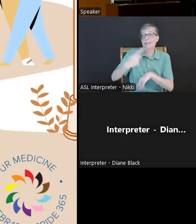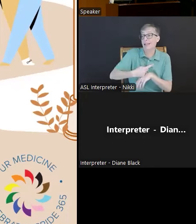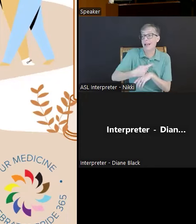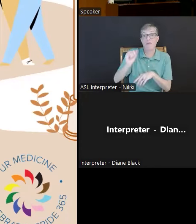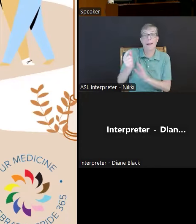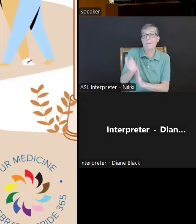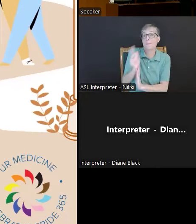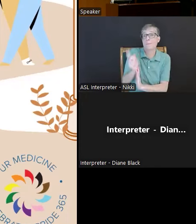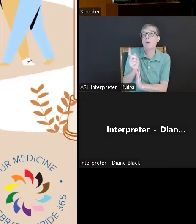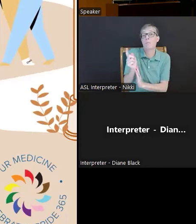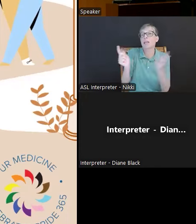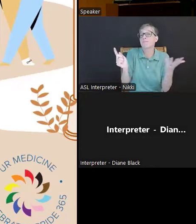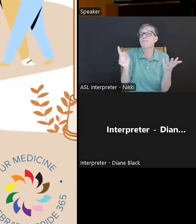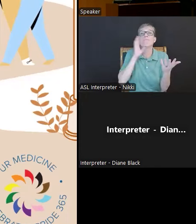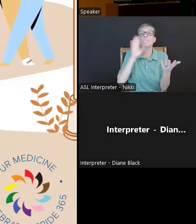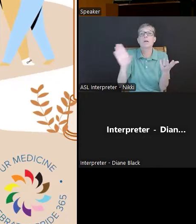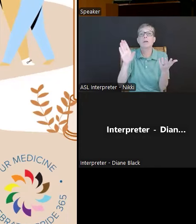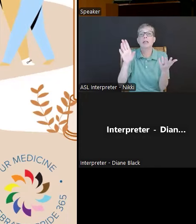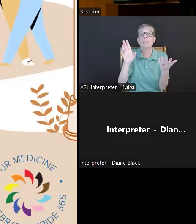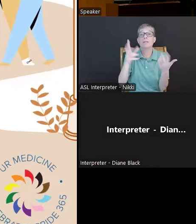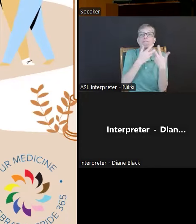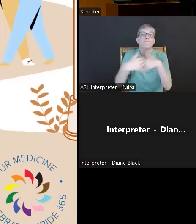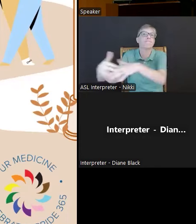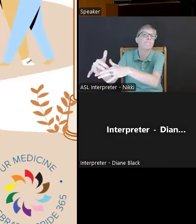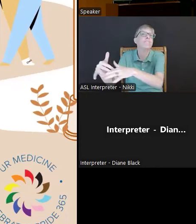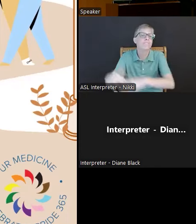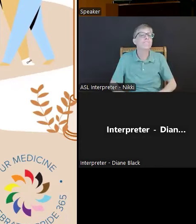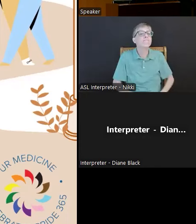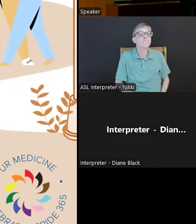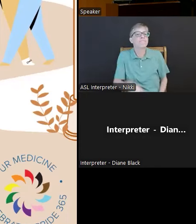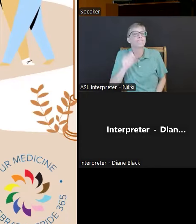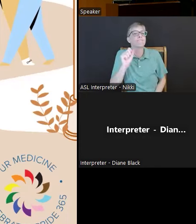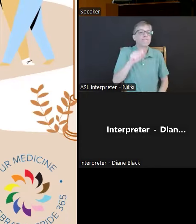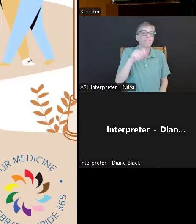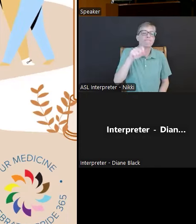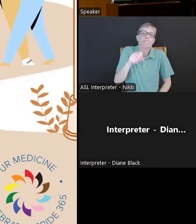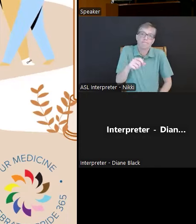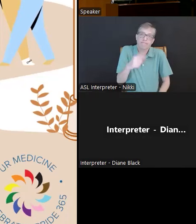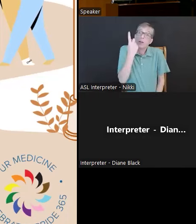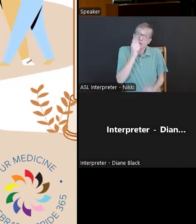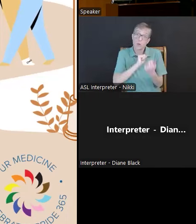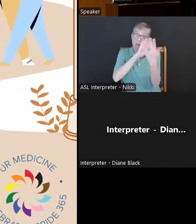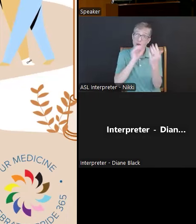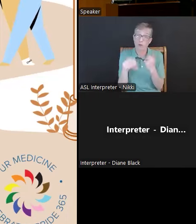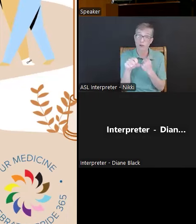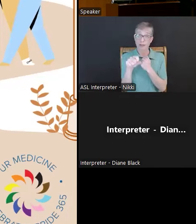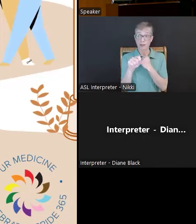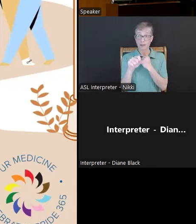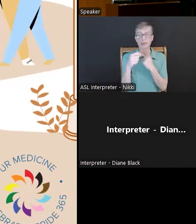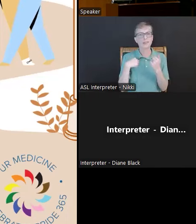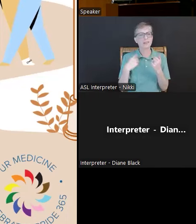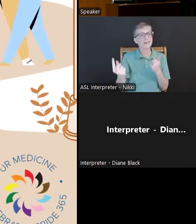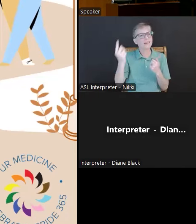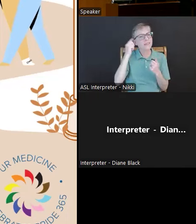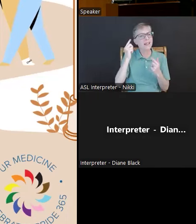treatment encounter and at the end. Yeah, absolutely. I think that's one way to do it. I think I'm hearing like